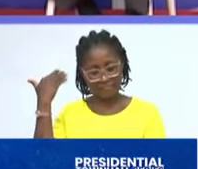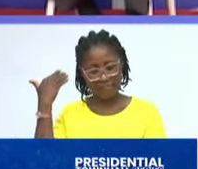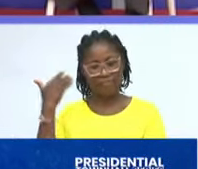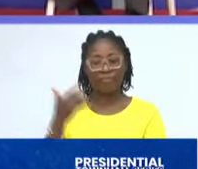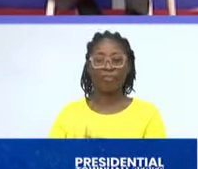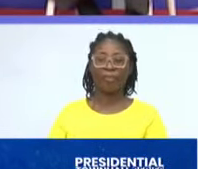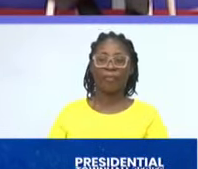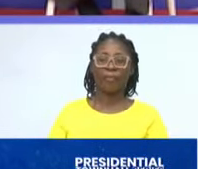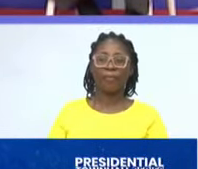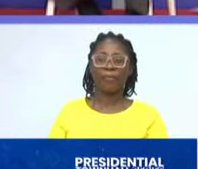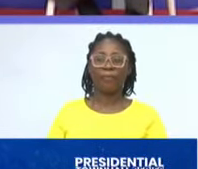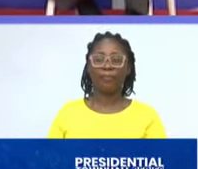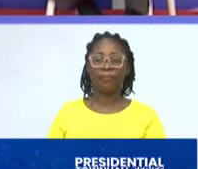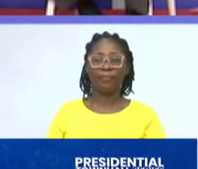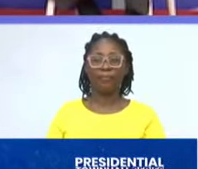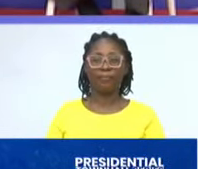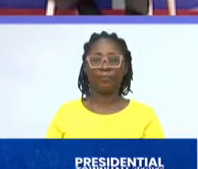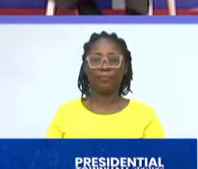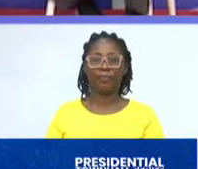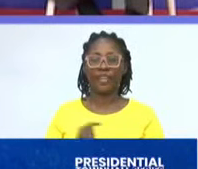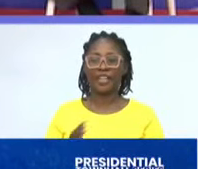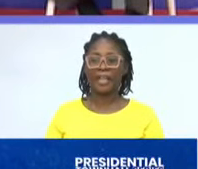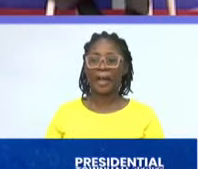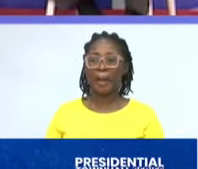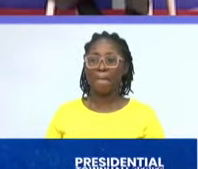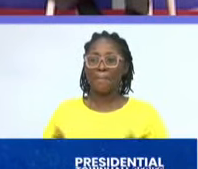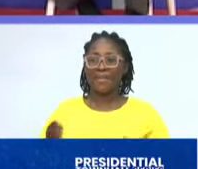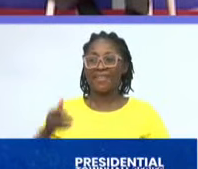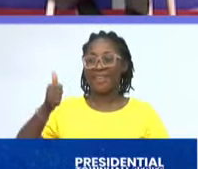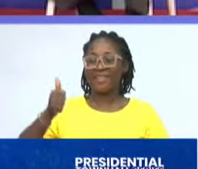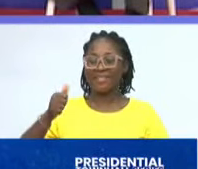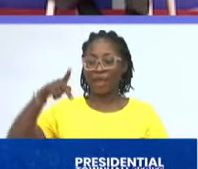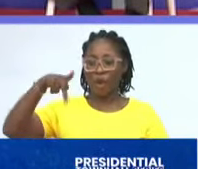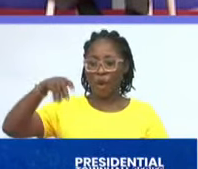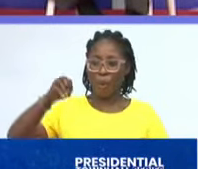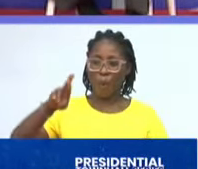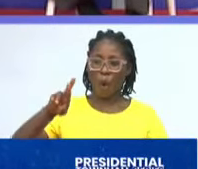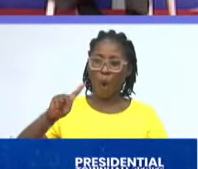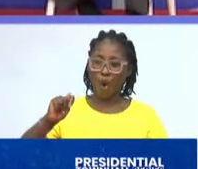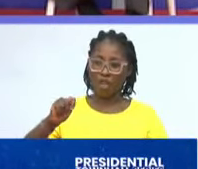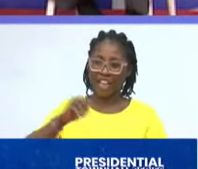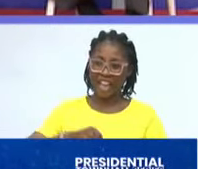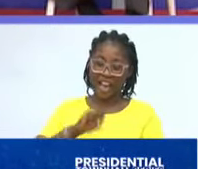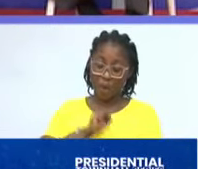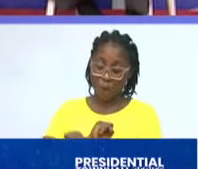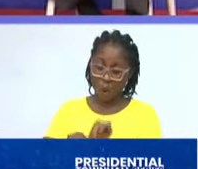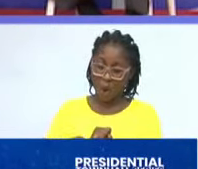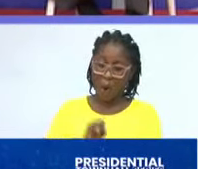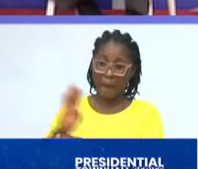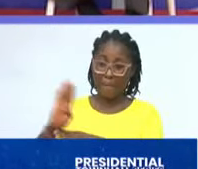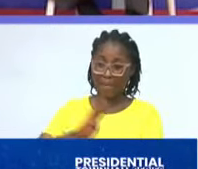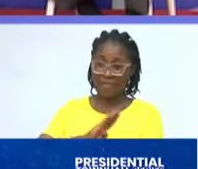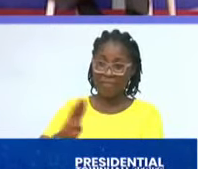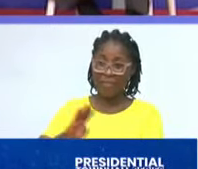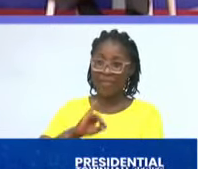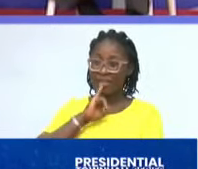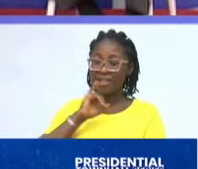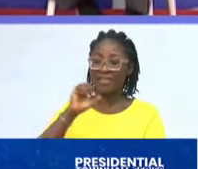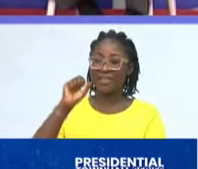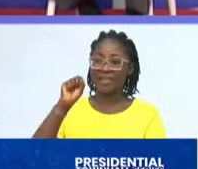the biggest port in terms of operation, the busiest, was Singapore.